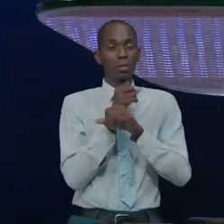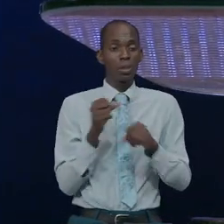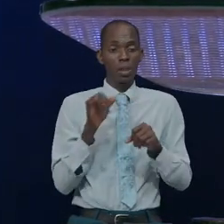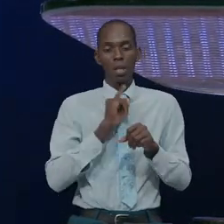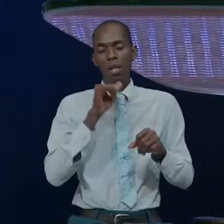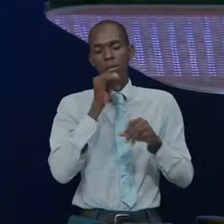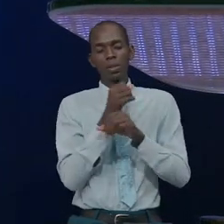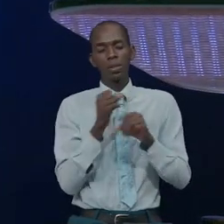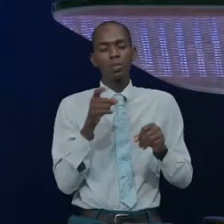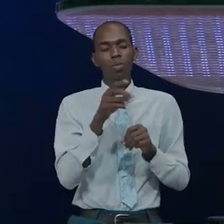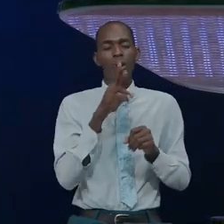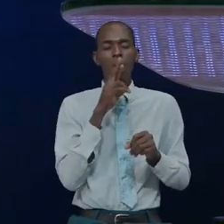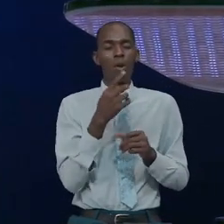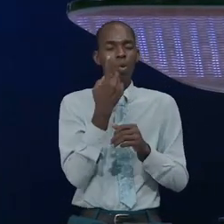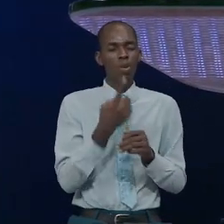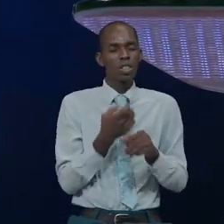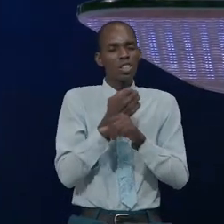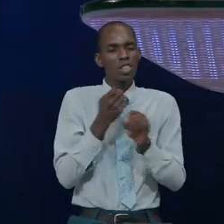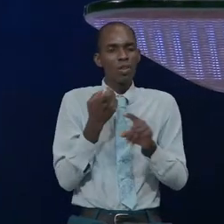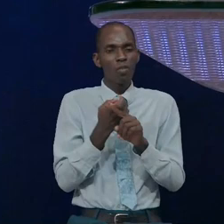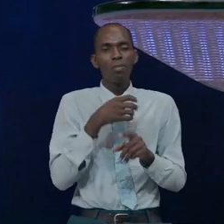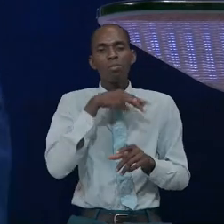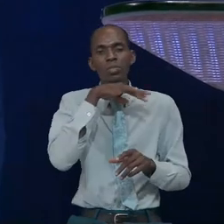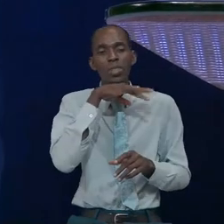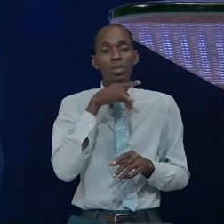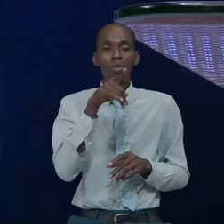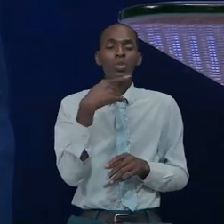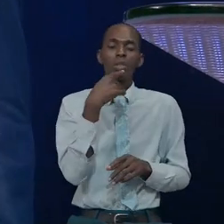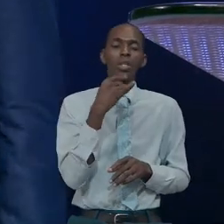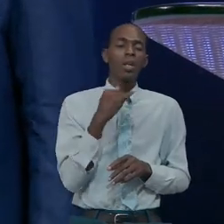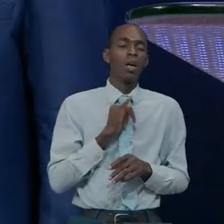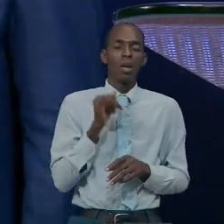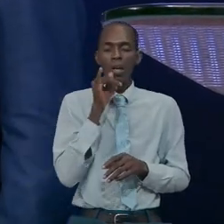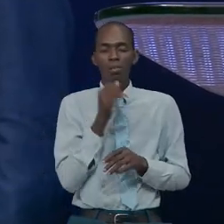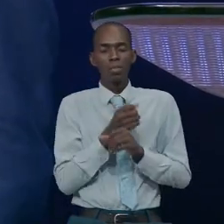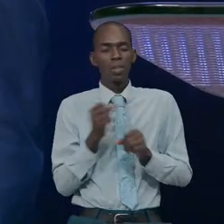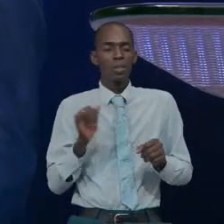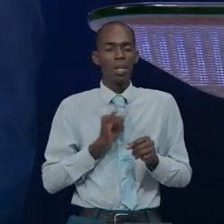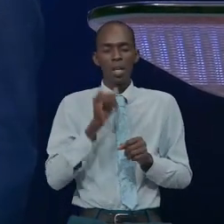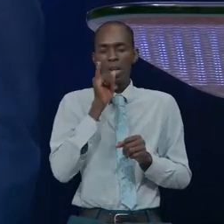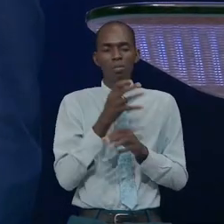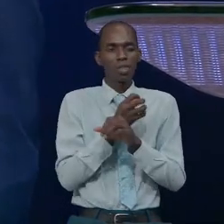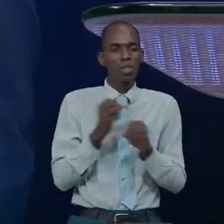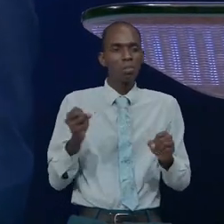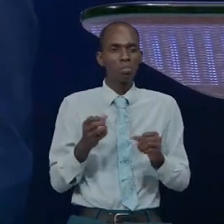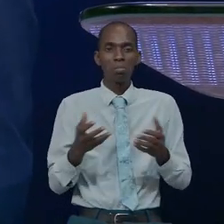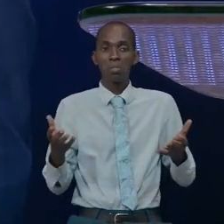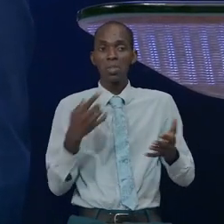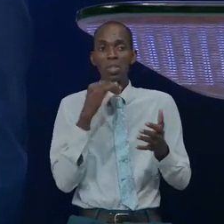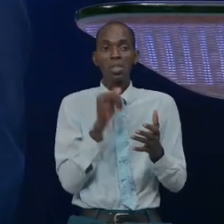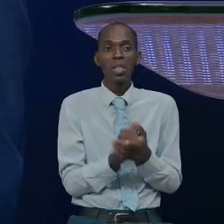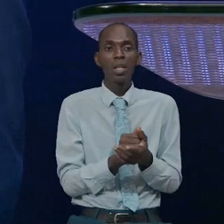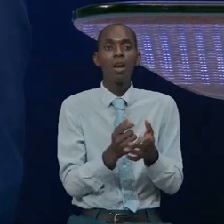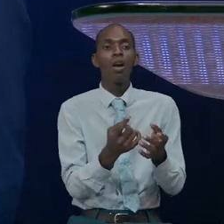from corruption. Always remember that. You claim you are saved, you are saved from the